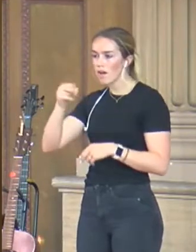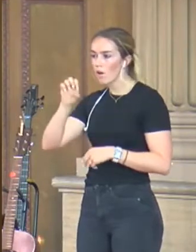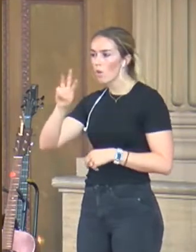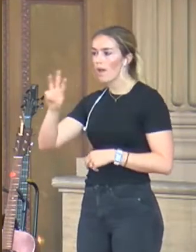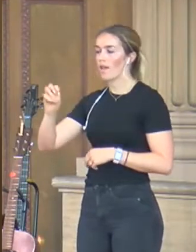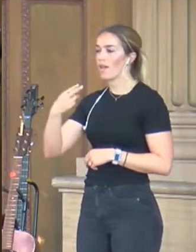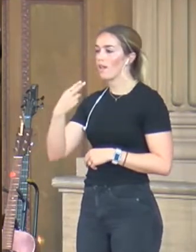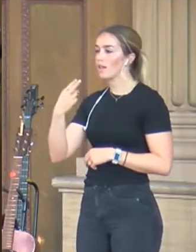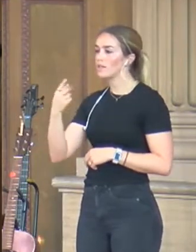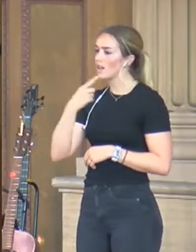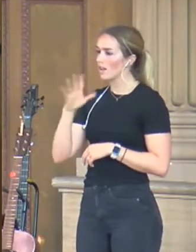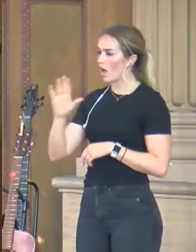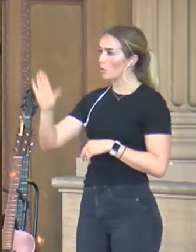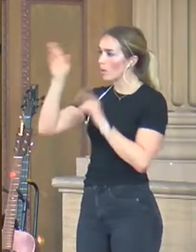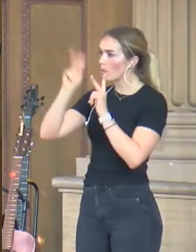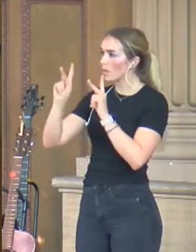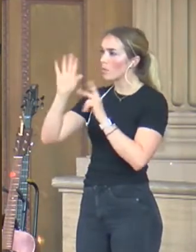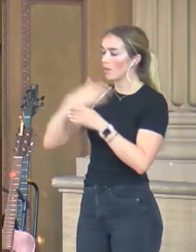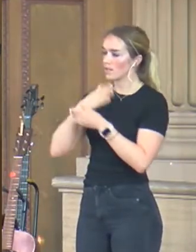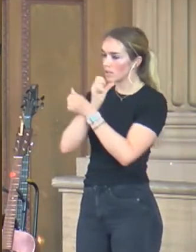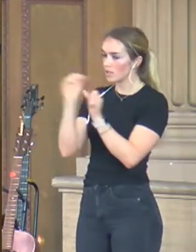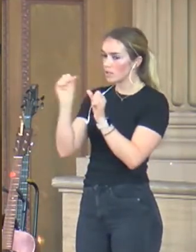You've saved me. You're the God of my salvation.